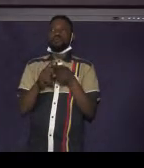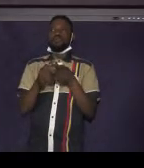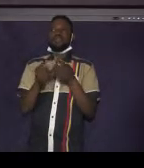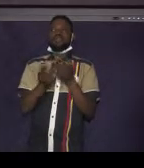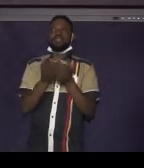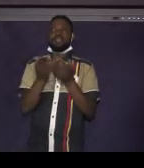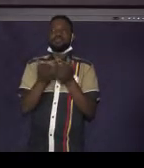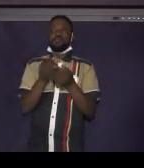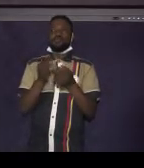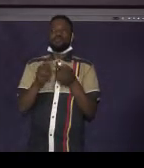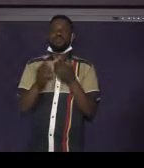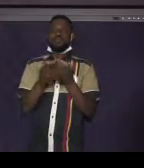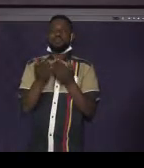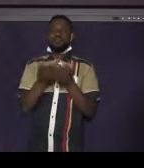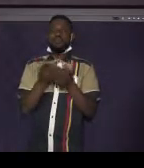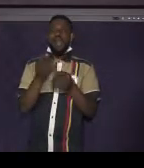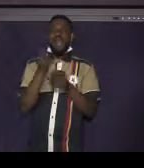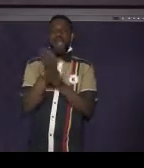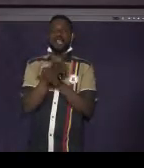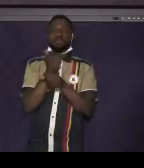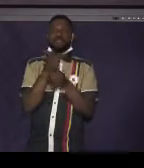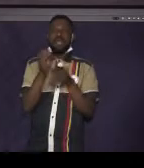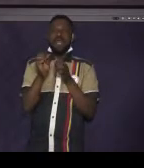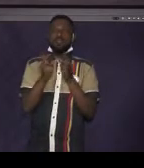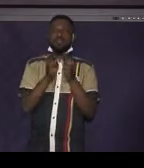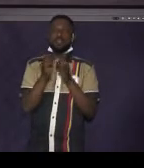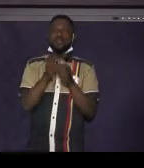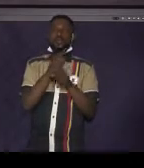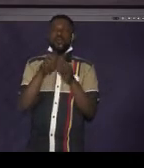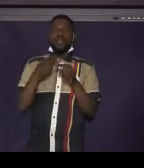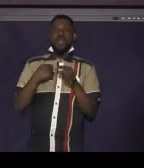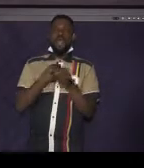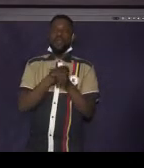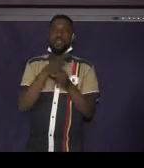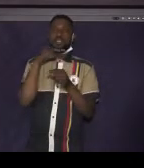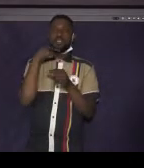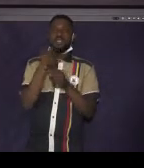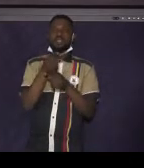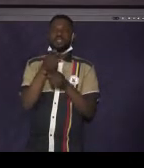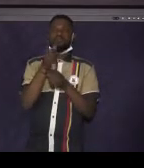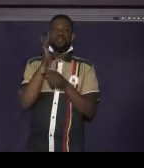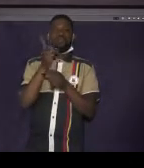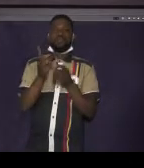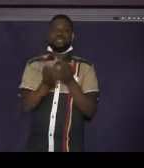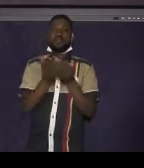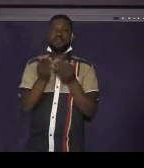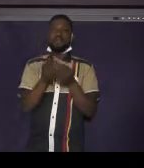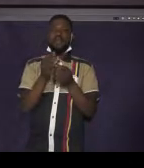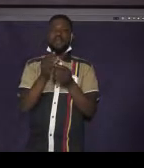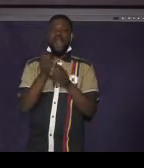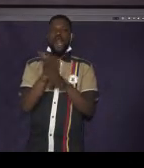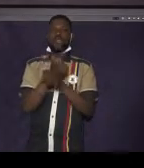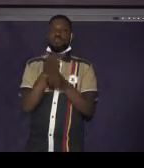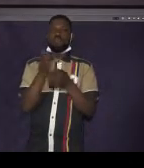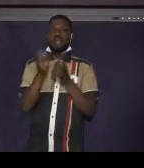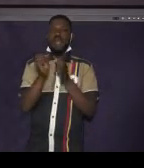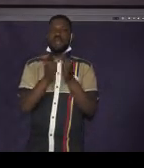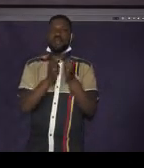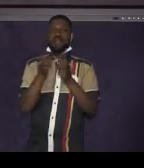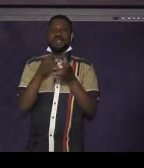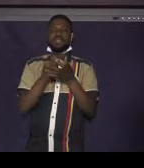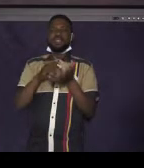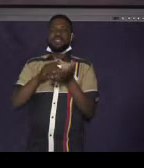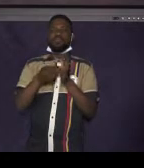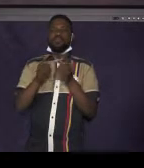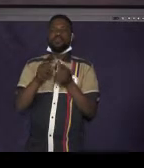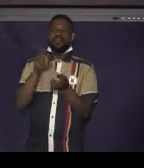simplifying algebraic expression. That is our main focus. When we say you should simplify an algebraic expression, it means to reduce